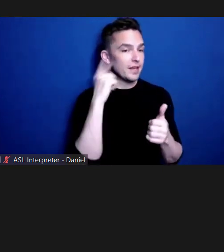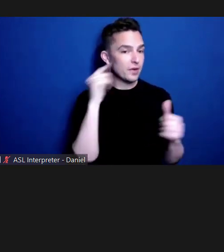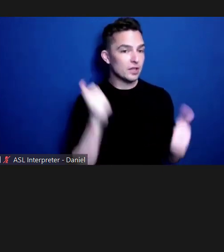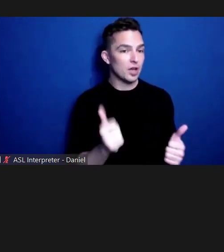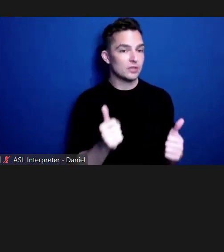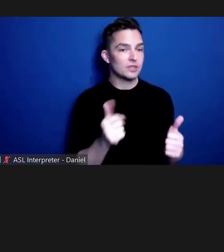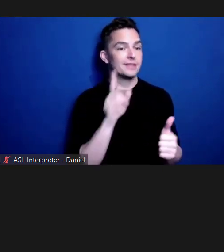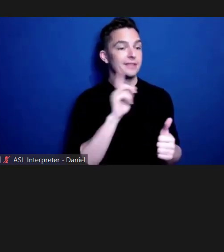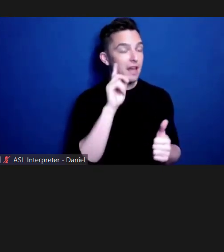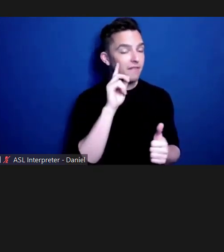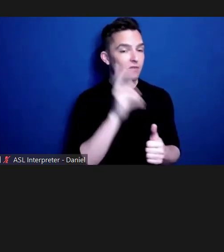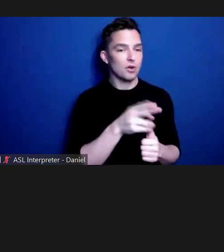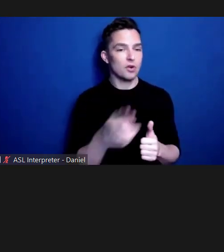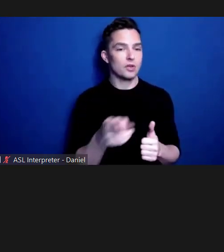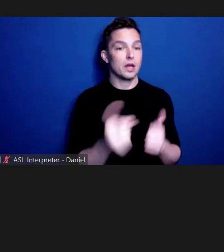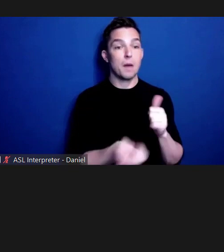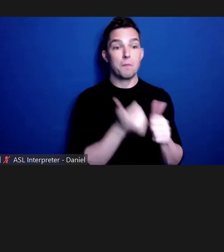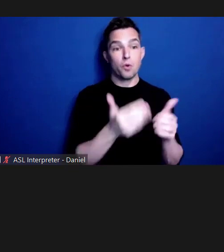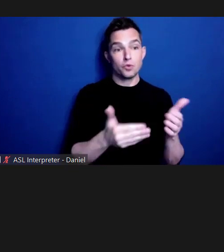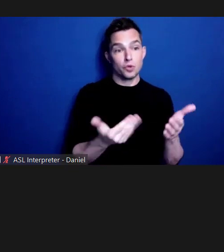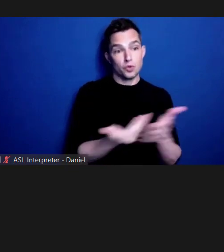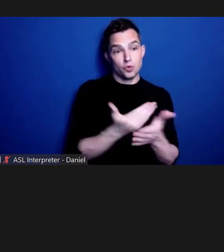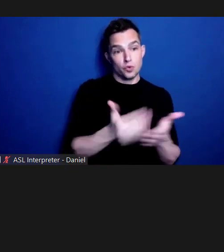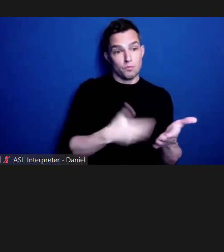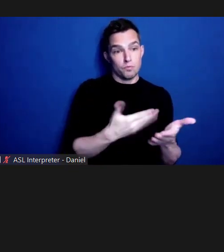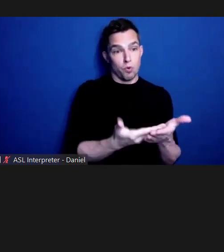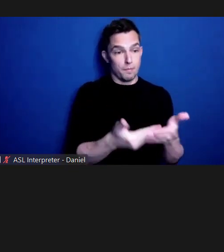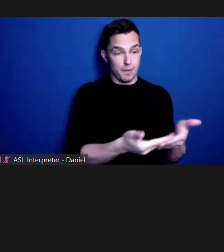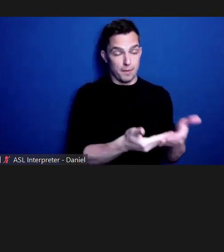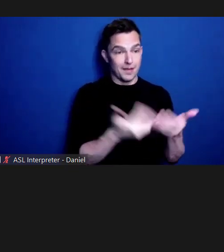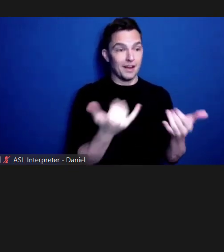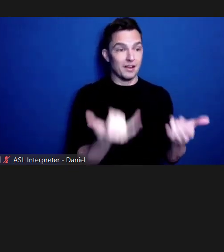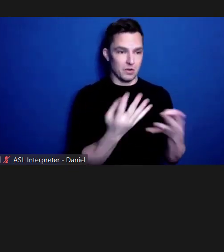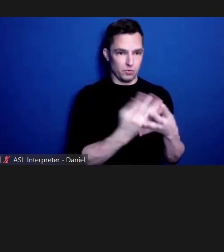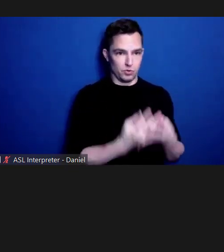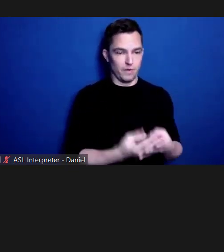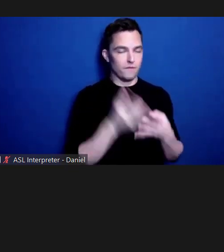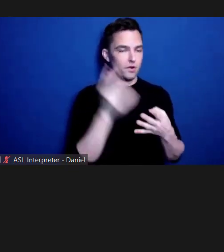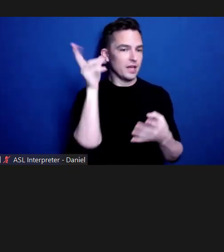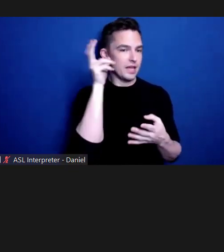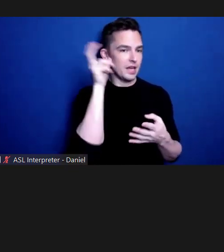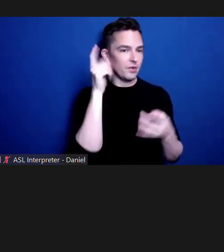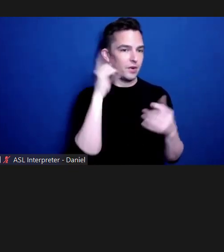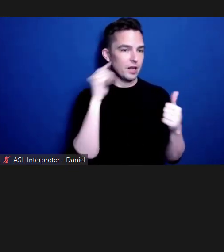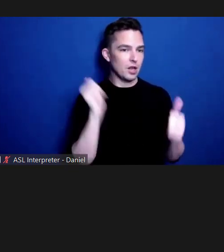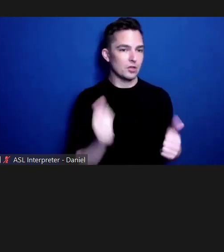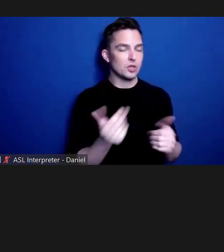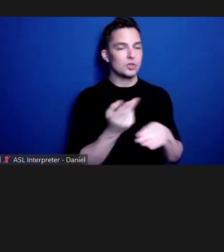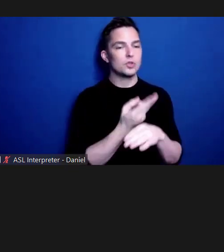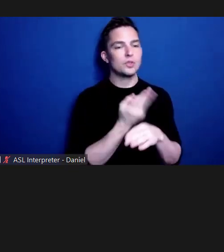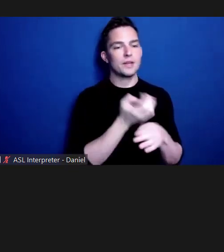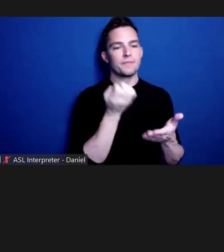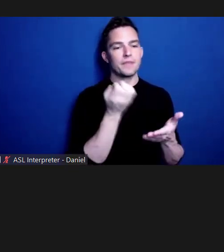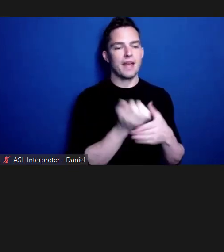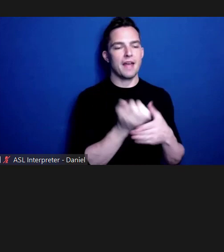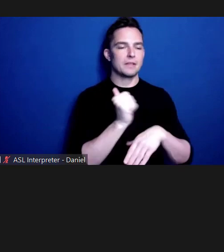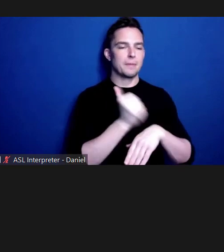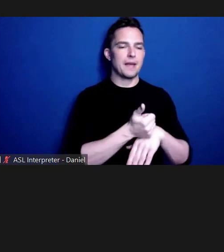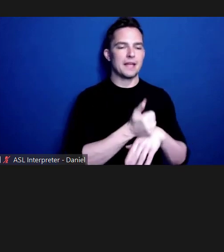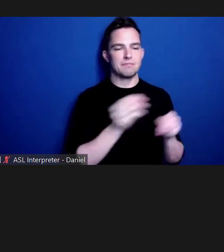hearing. Most newborns in the U.S. are now screened for hearing loss using evidence-based